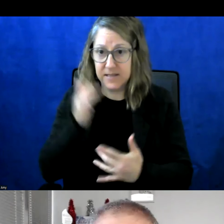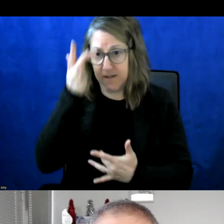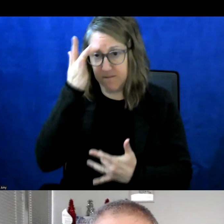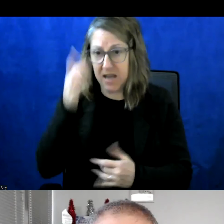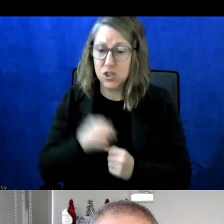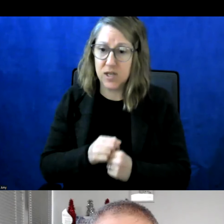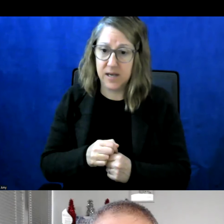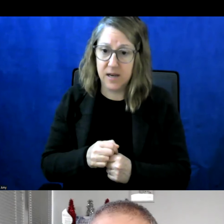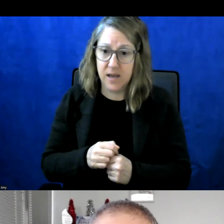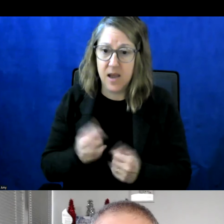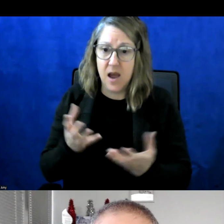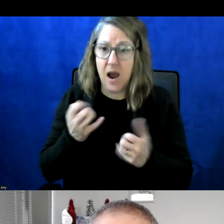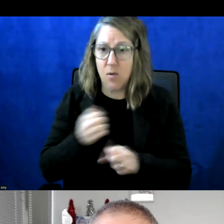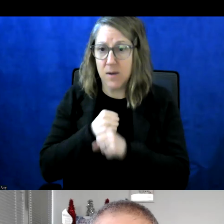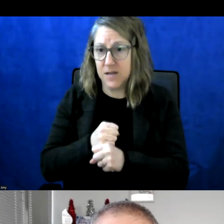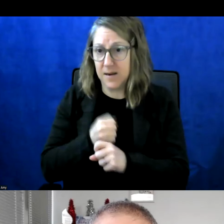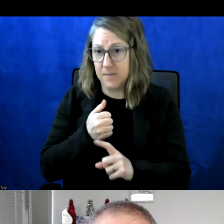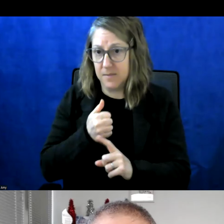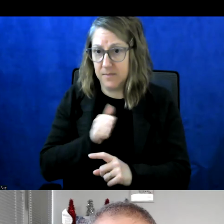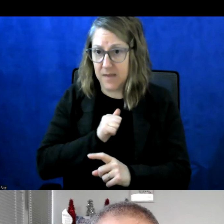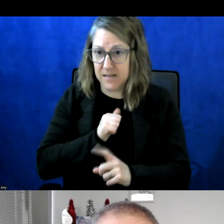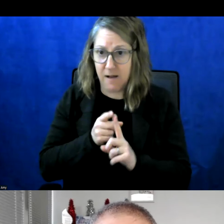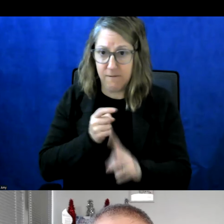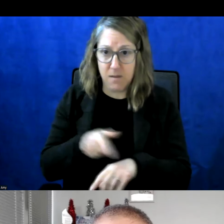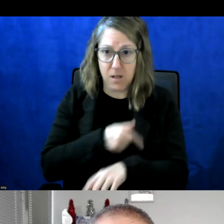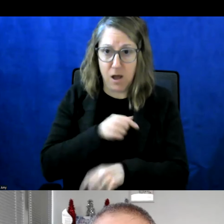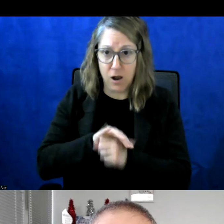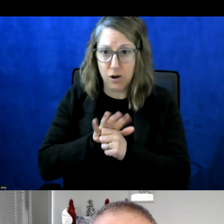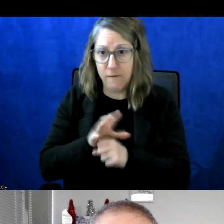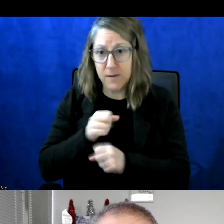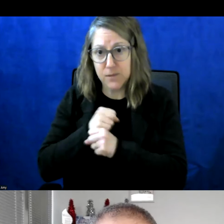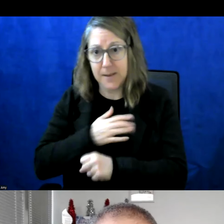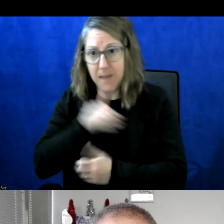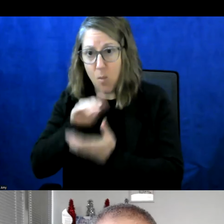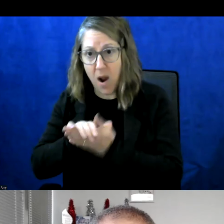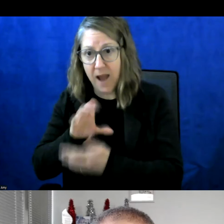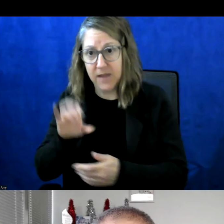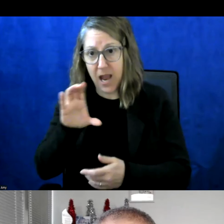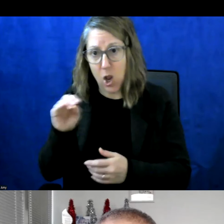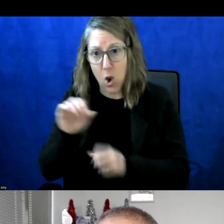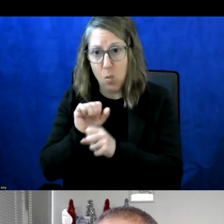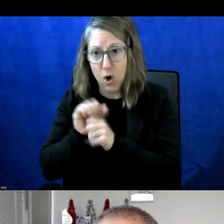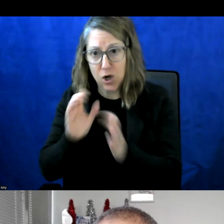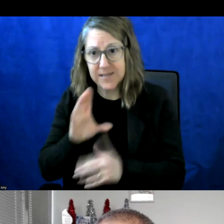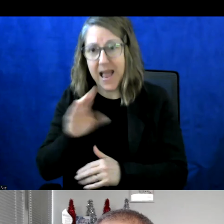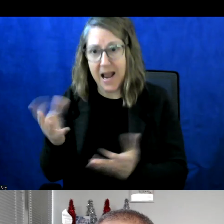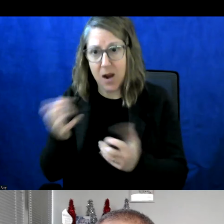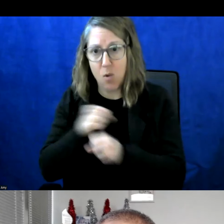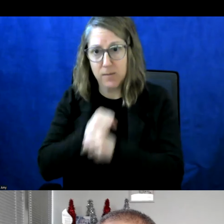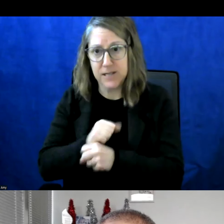myself against long COVID. I want to protect my wife and coworkers, and I want to protect myself. And so that's what I